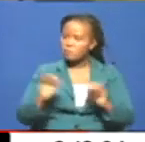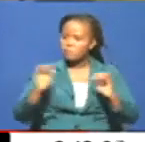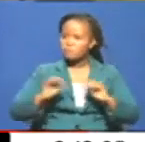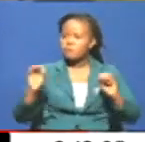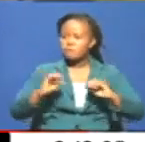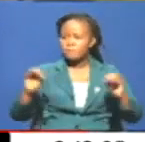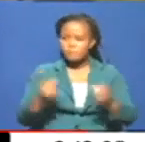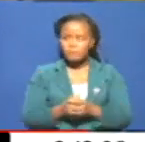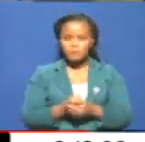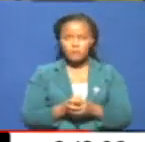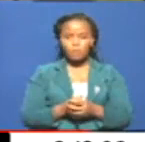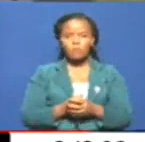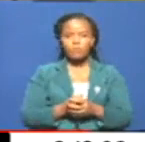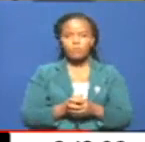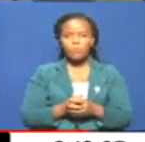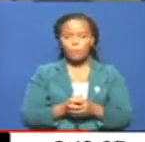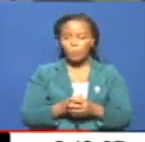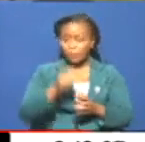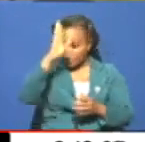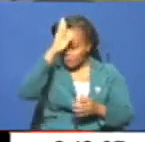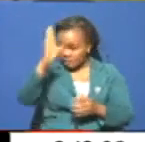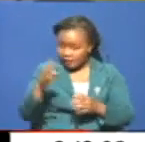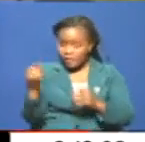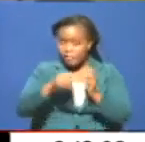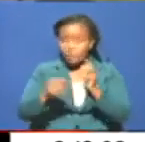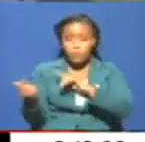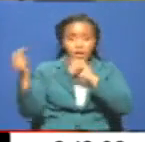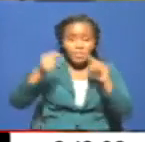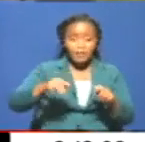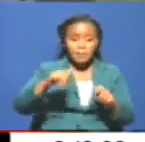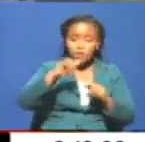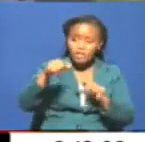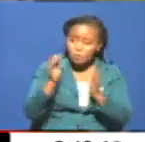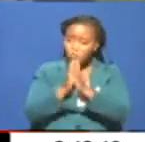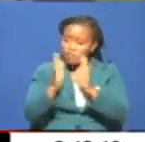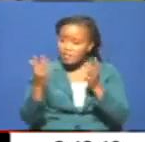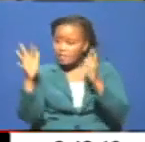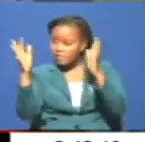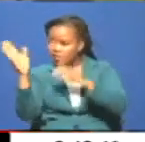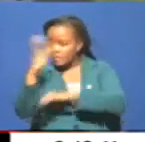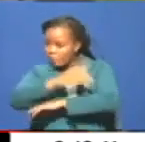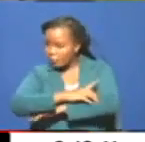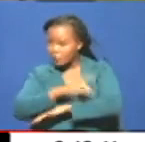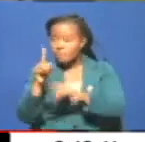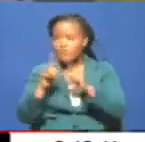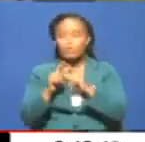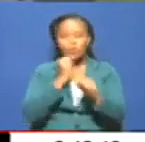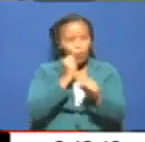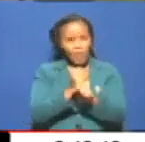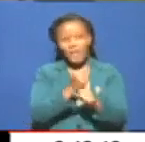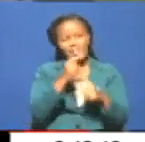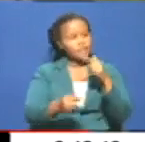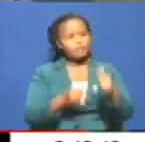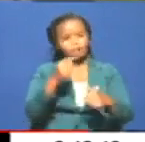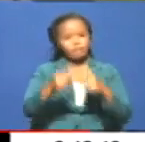Sunday we are coming strictly for Jamhuri Day celebration. Like you can see, there is still work ongoing on